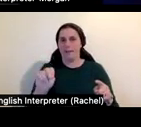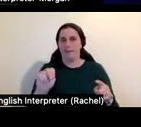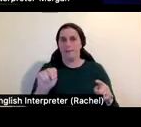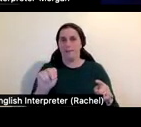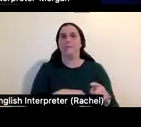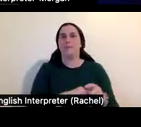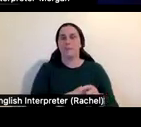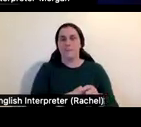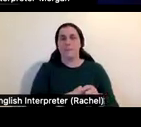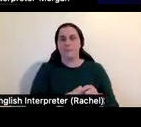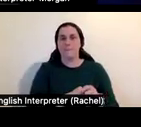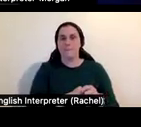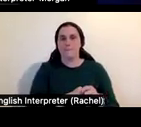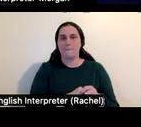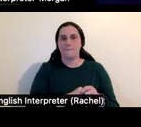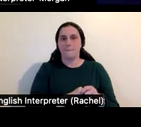Yeah.